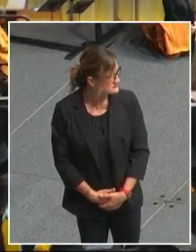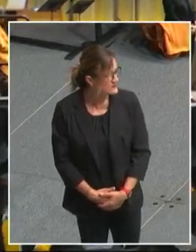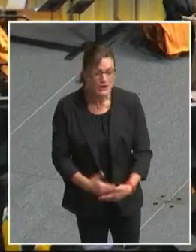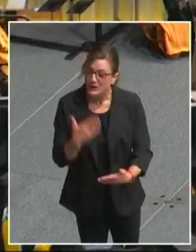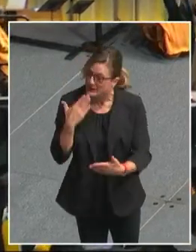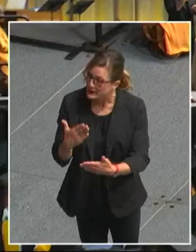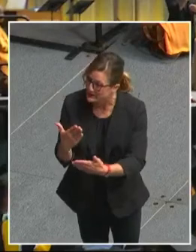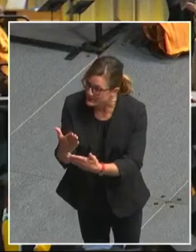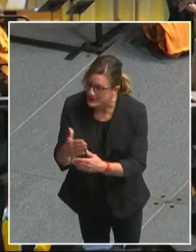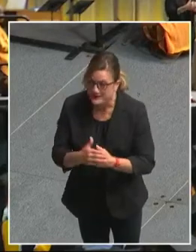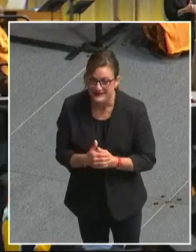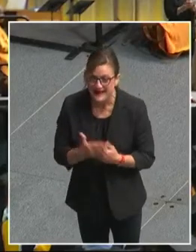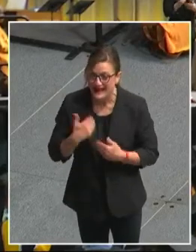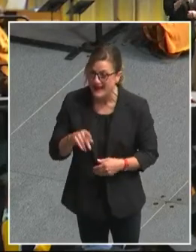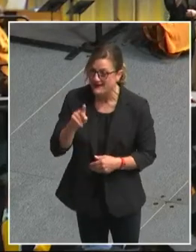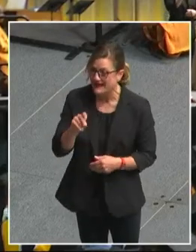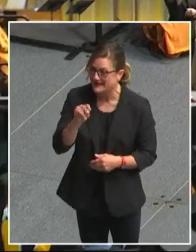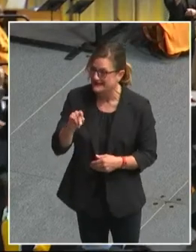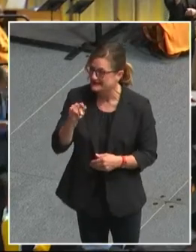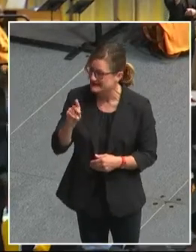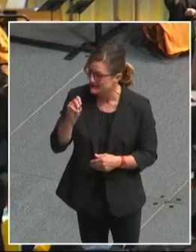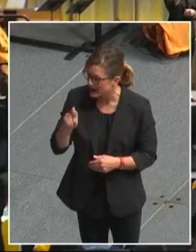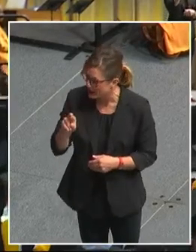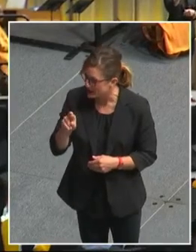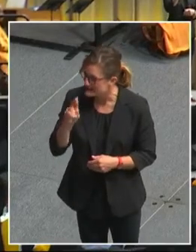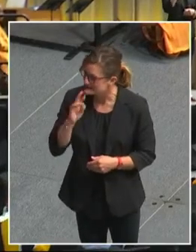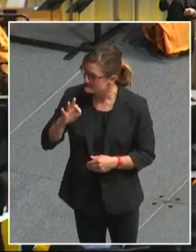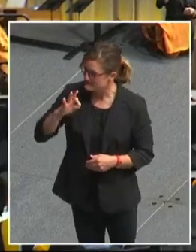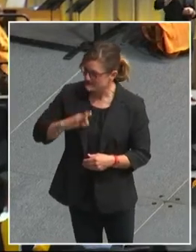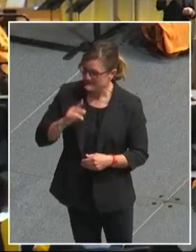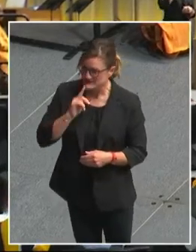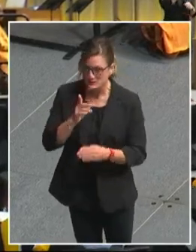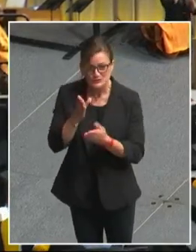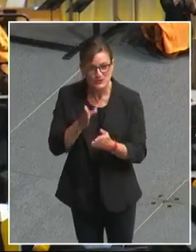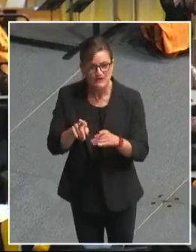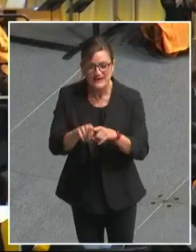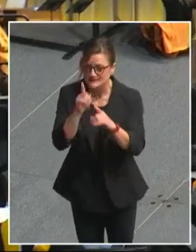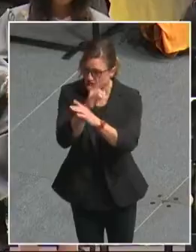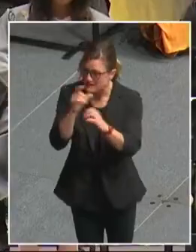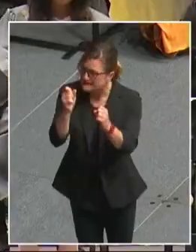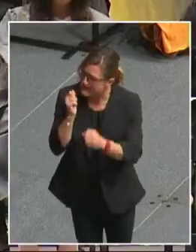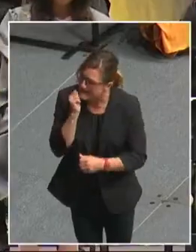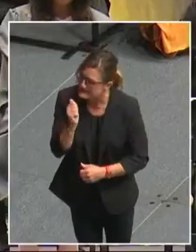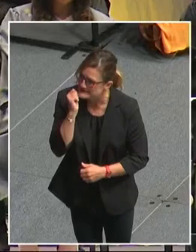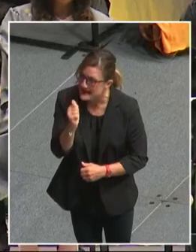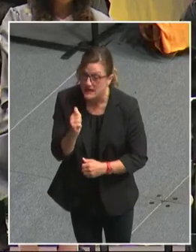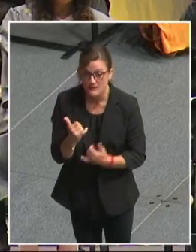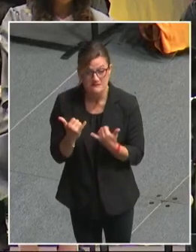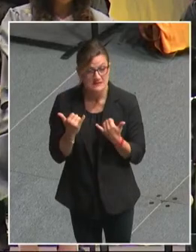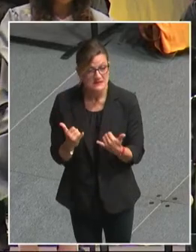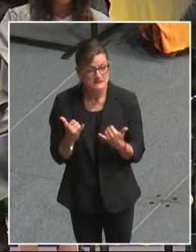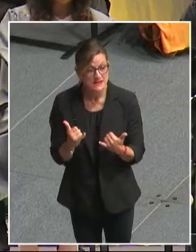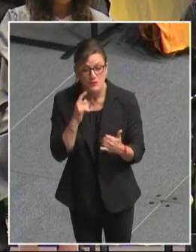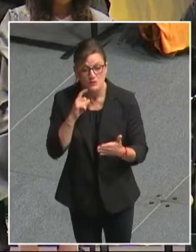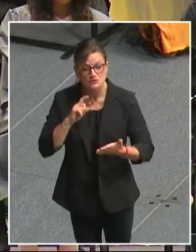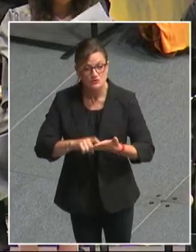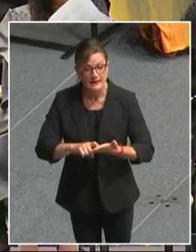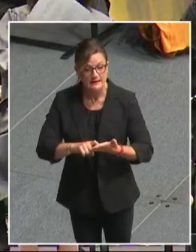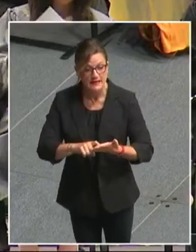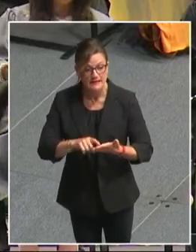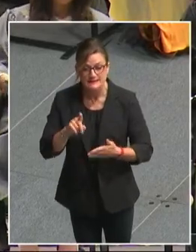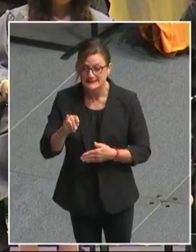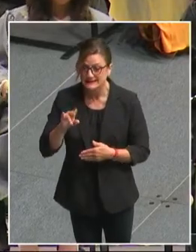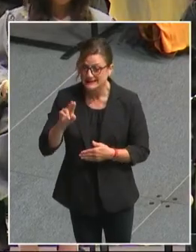Good morning. I am Candy Dietemeyer. It's a privilege to serve as president every day. But at this time, I'd like to recognize